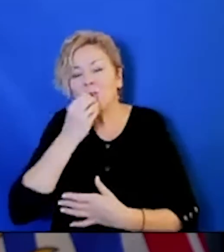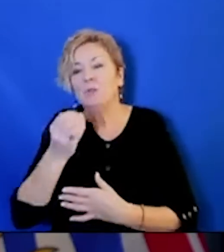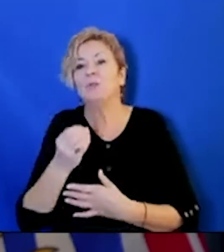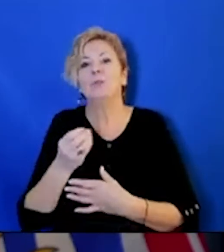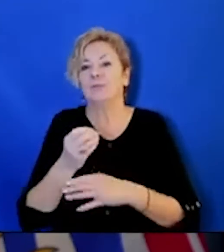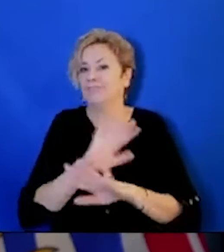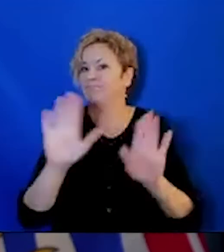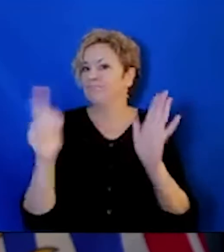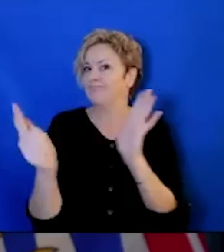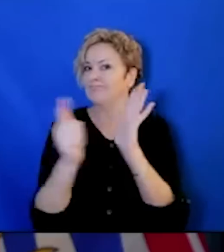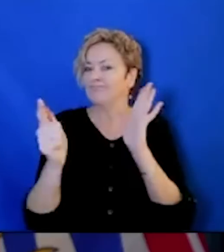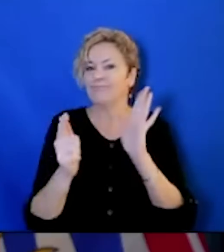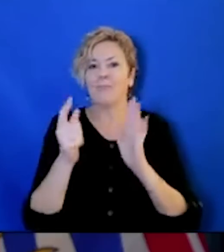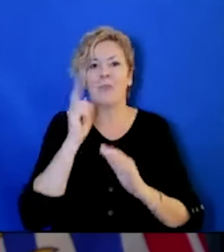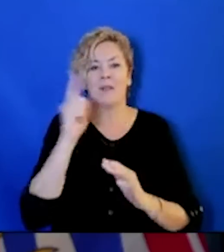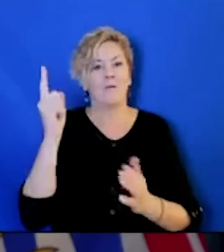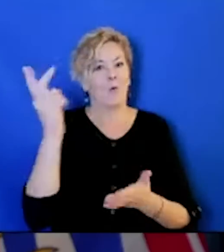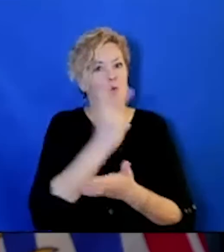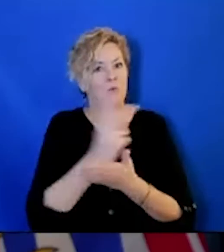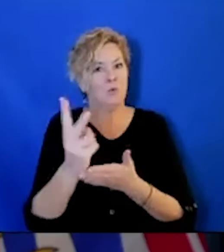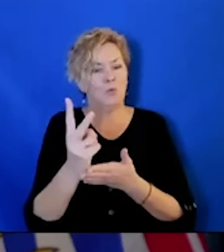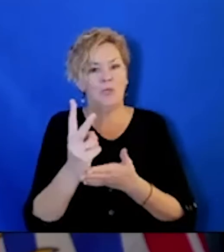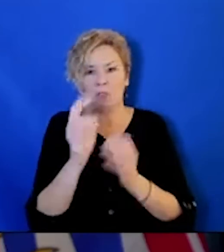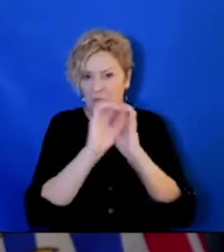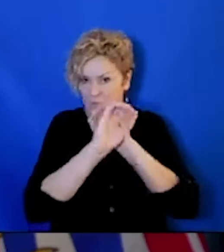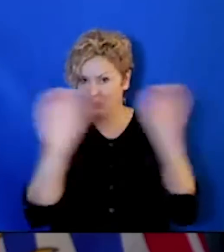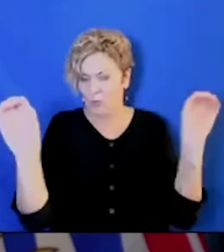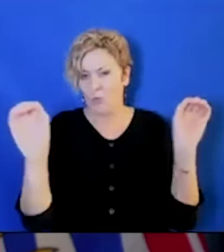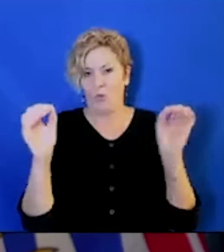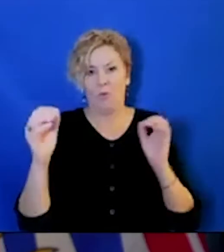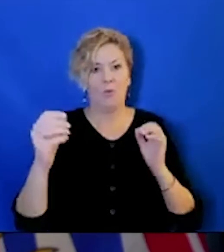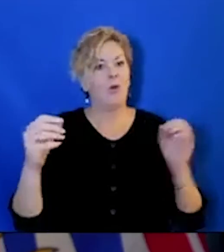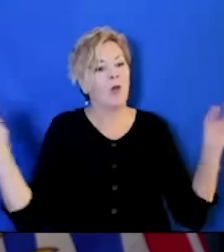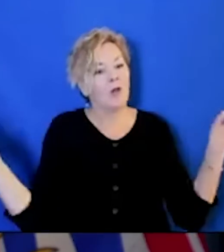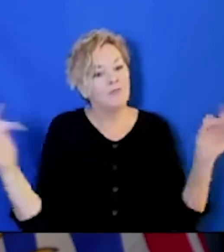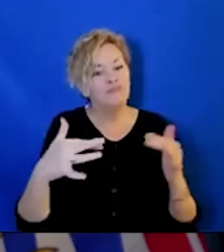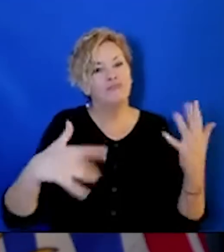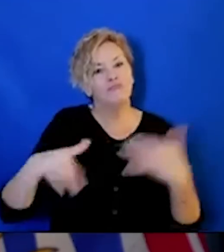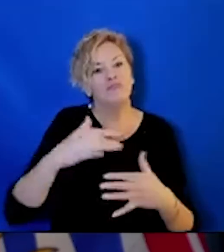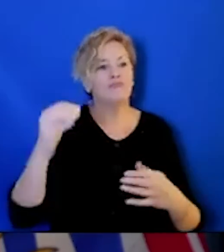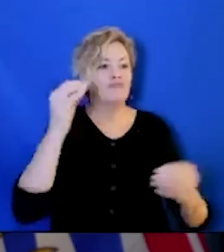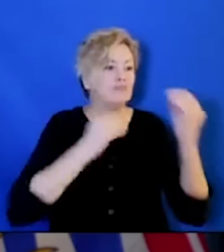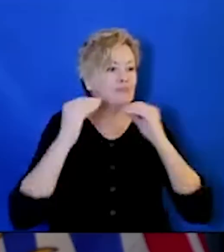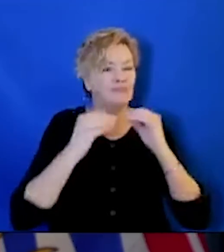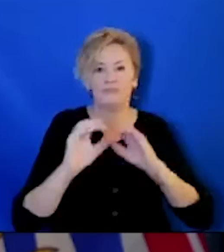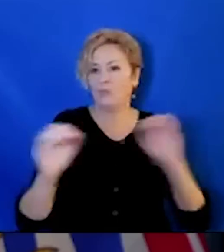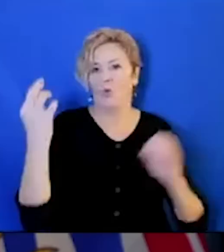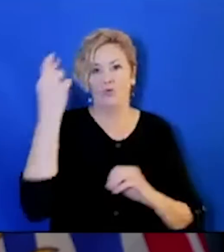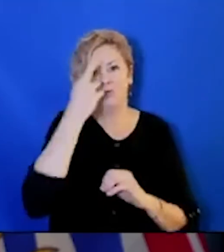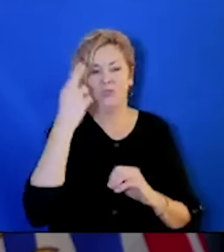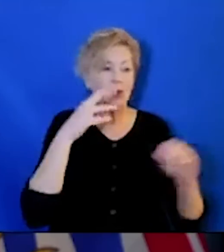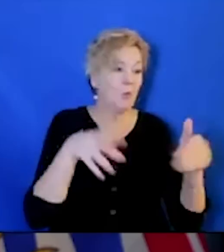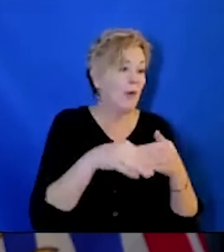receptions of any kind at home or elsewhere are not allowed right now. We're putting a pause on those parts